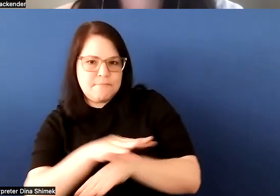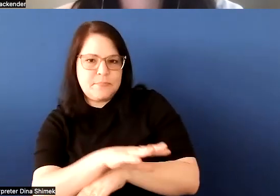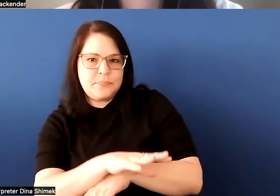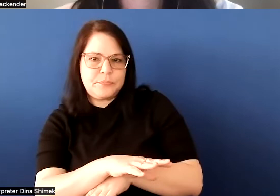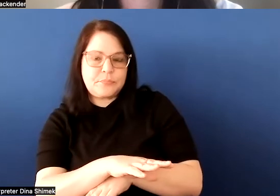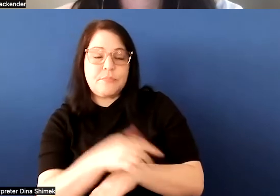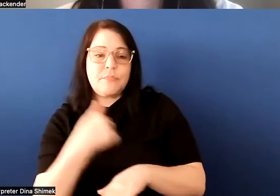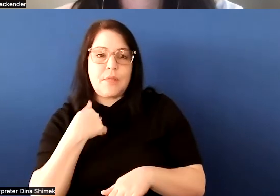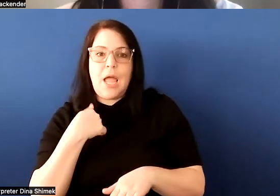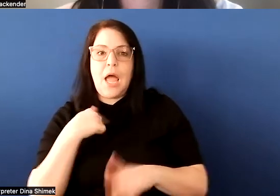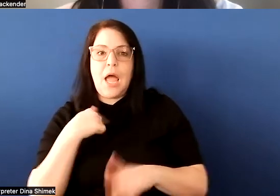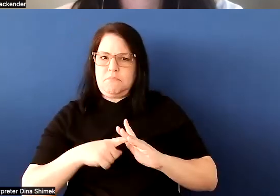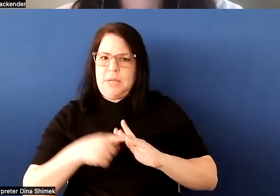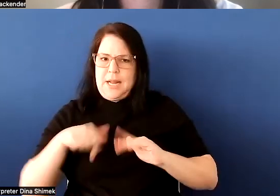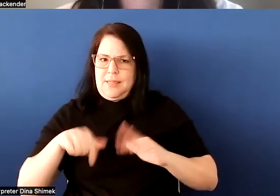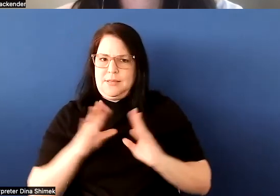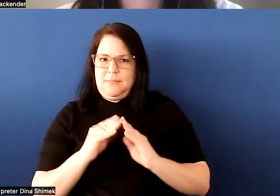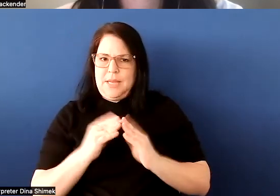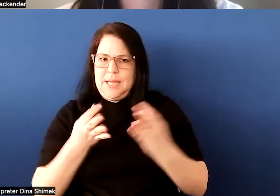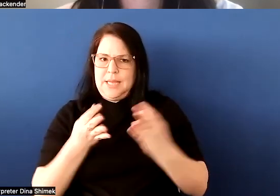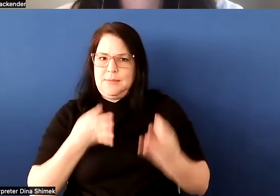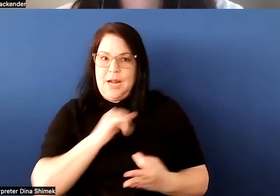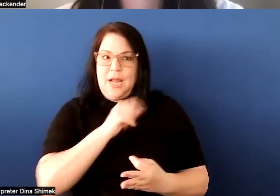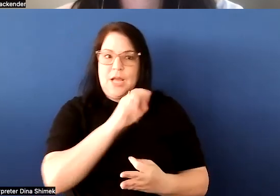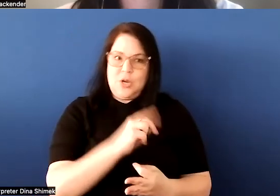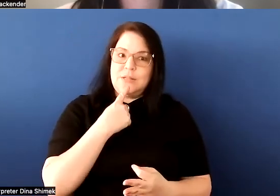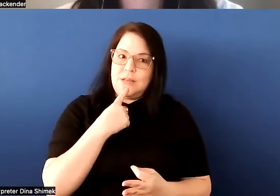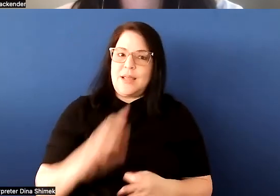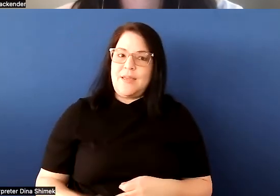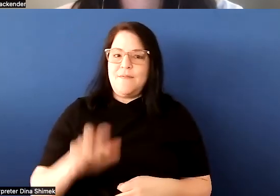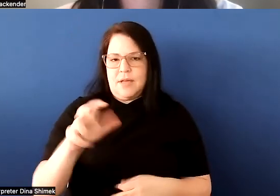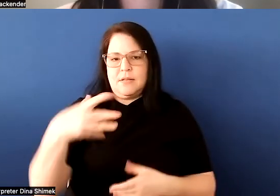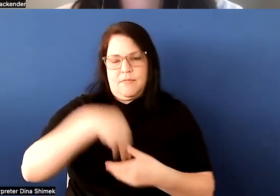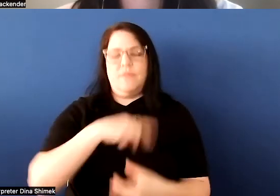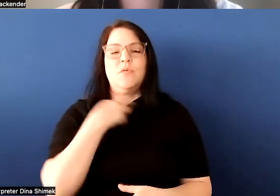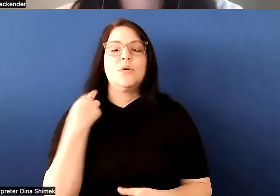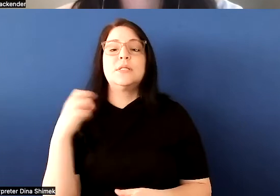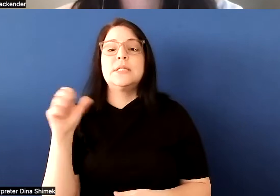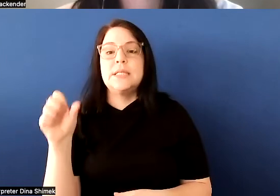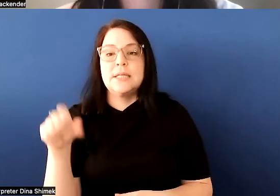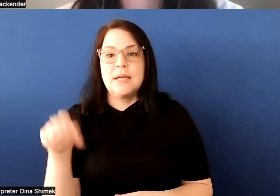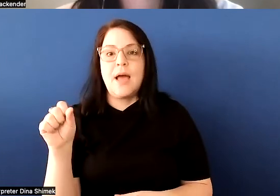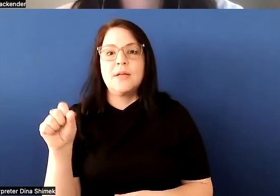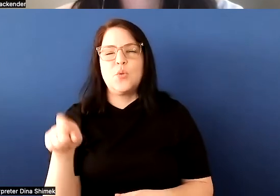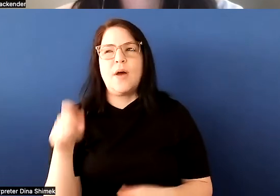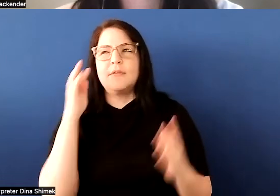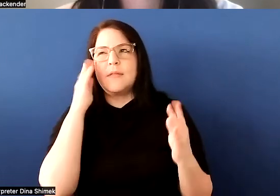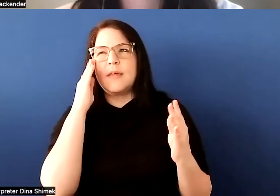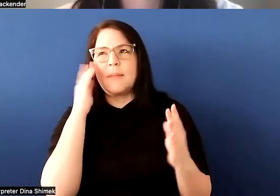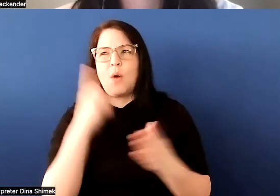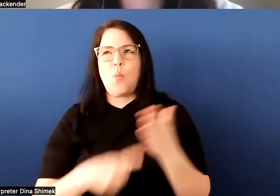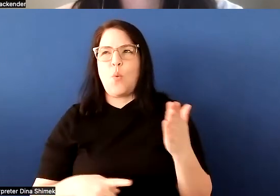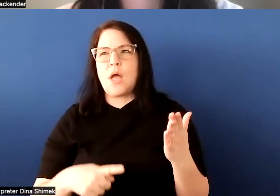the beginning, investments, and John reiterated, investments do have risk. Establishing your level of